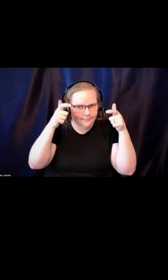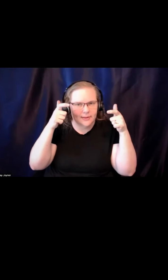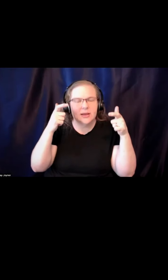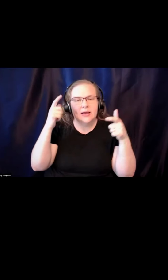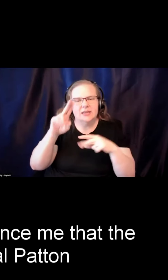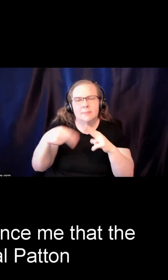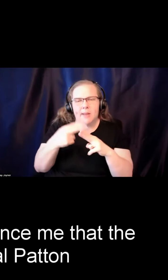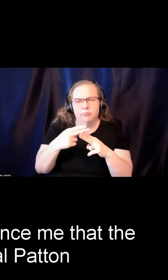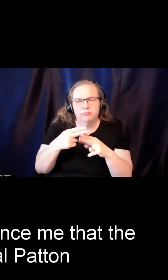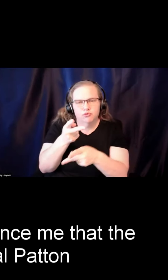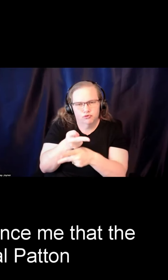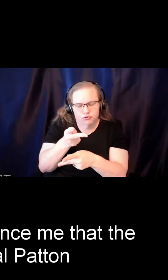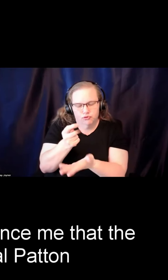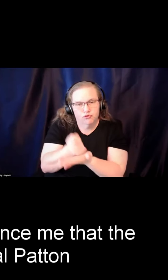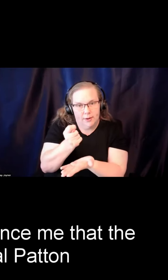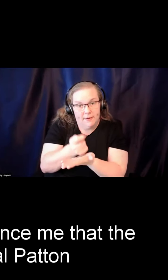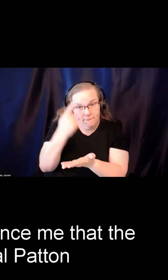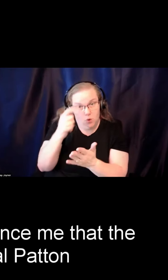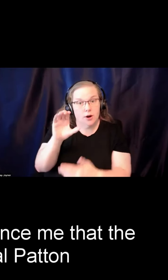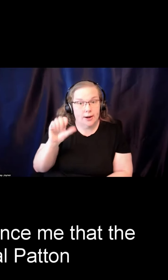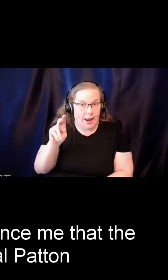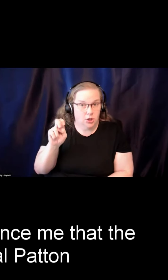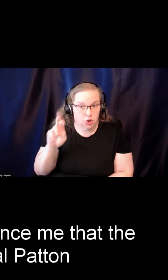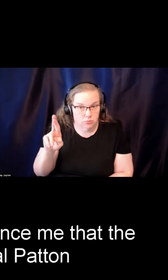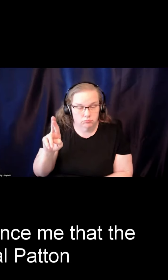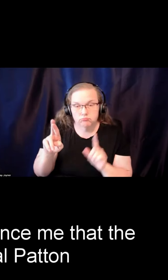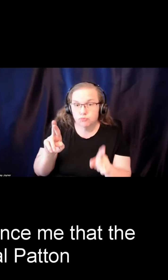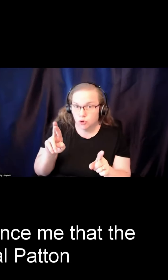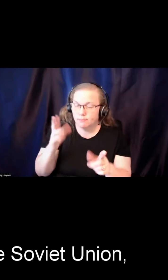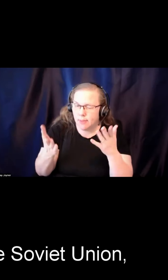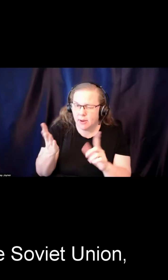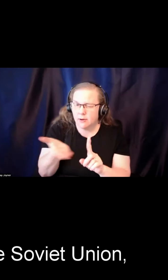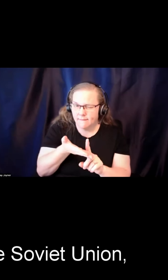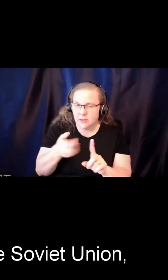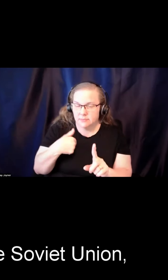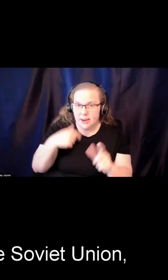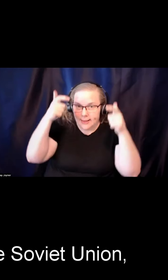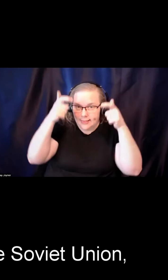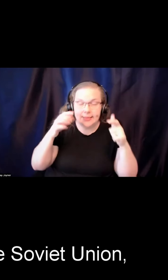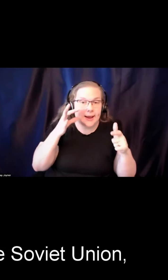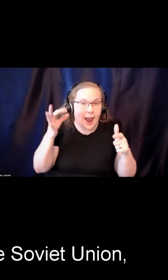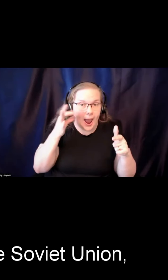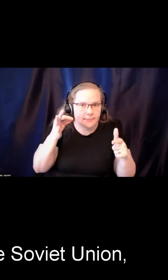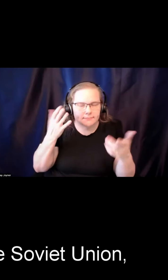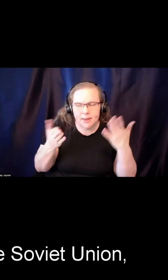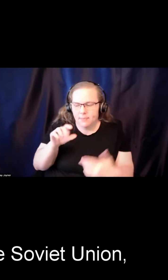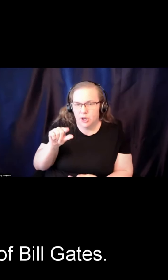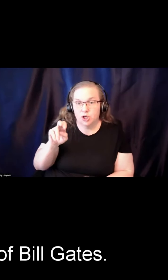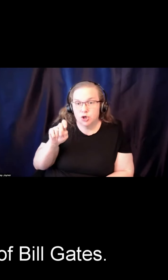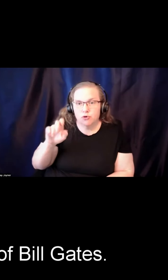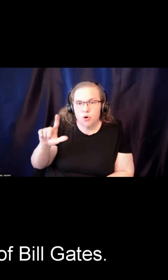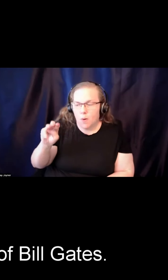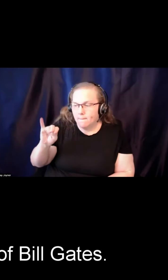cancer. You may try to convince me that the cat is General Patton or General Mills, the Soviet